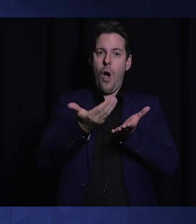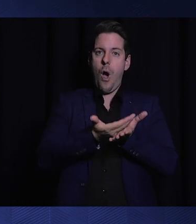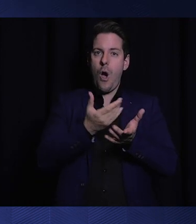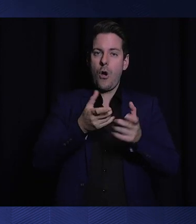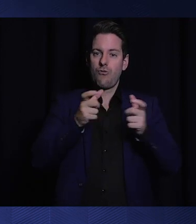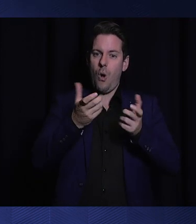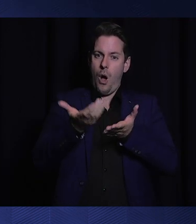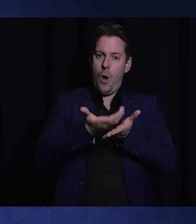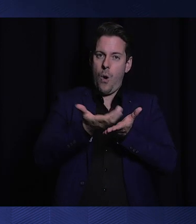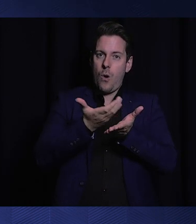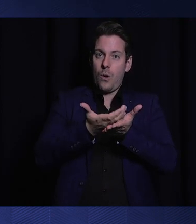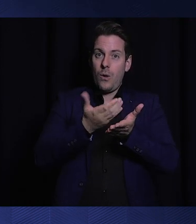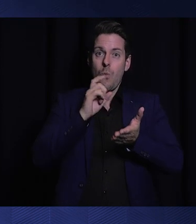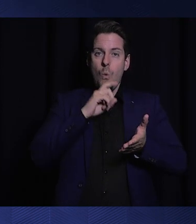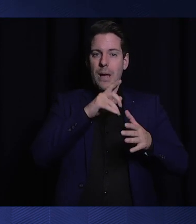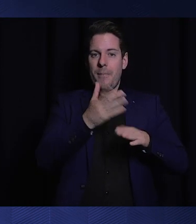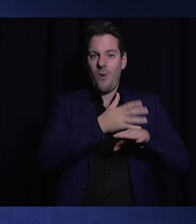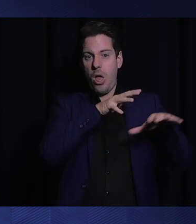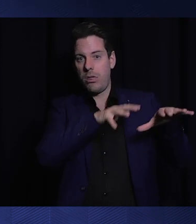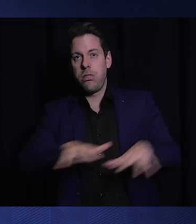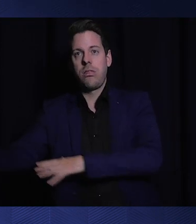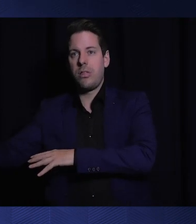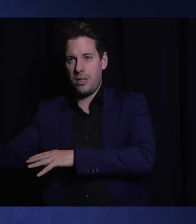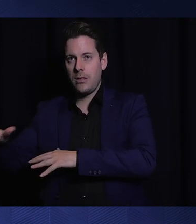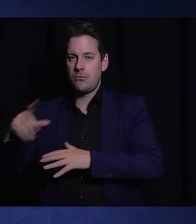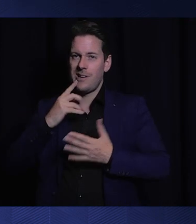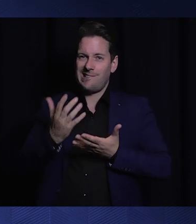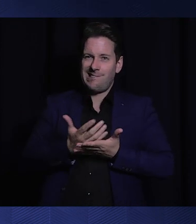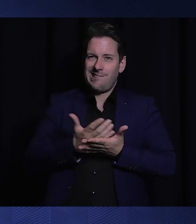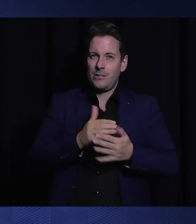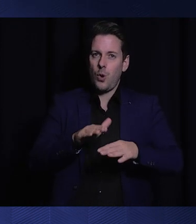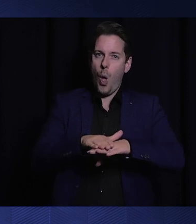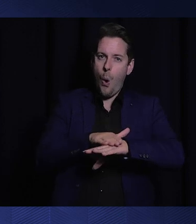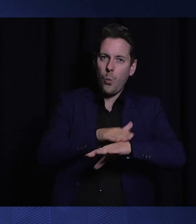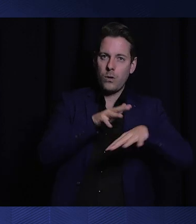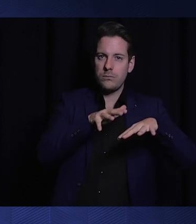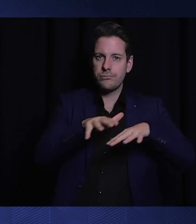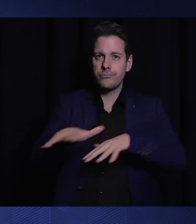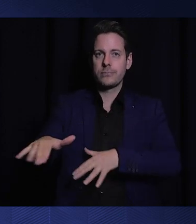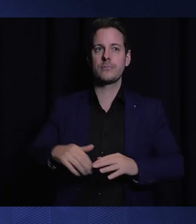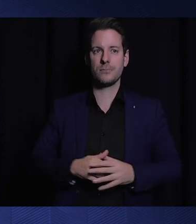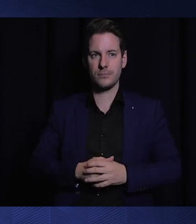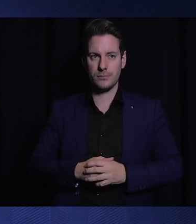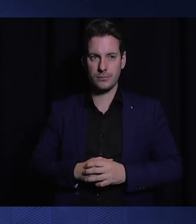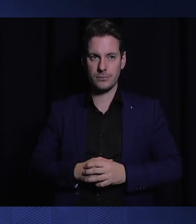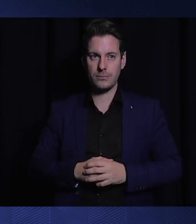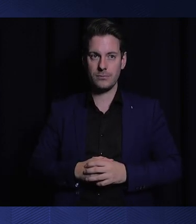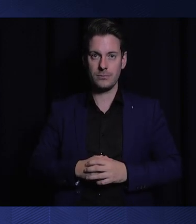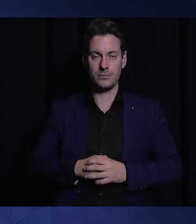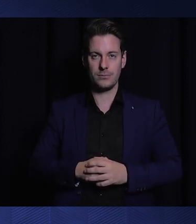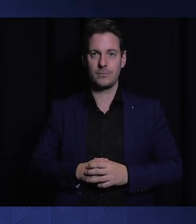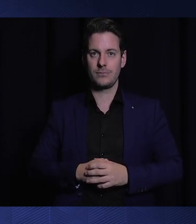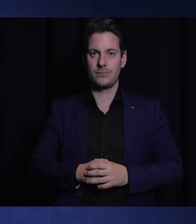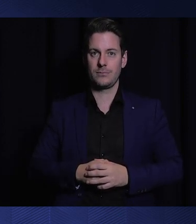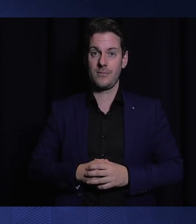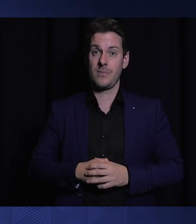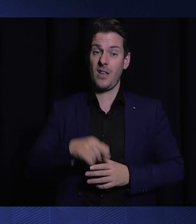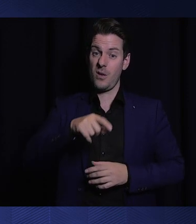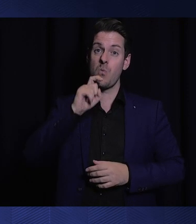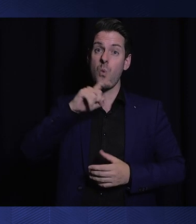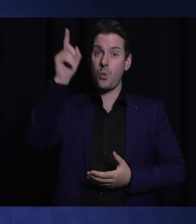the lake, and we can also collecting the storm water for using